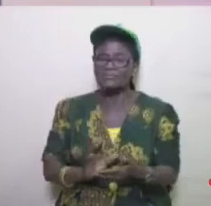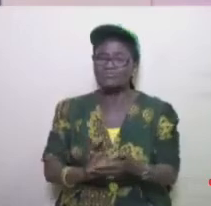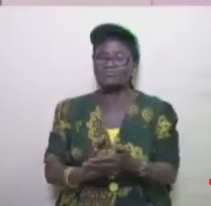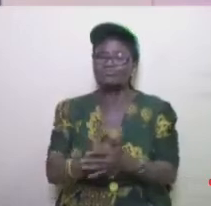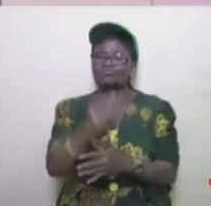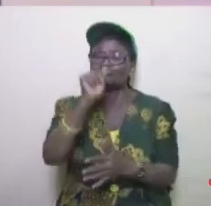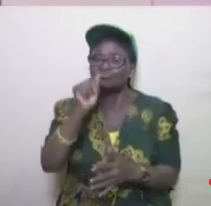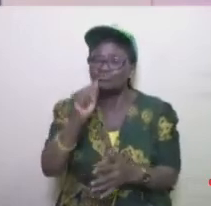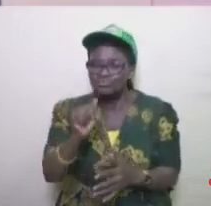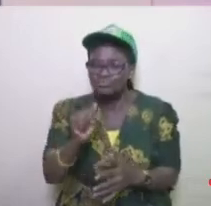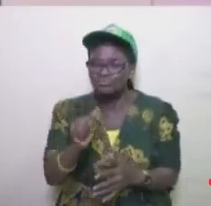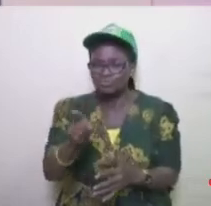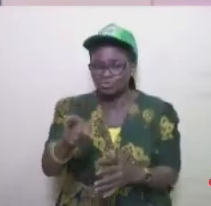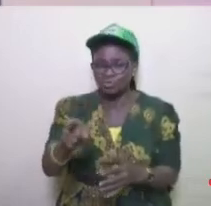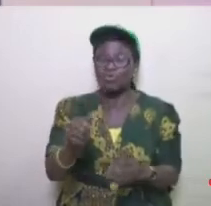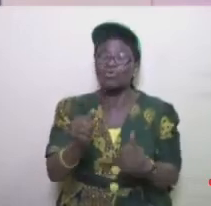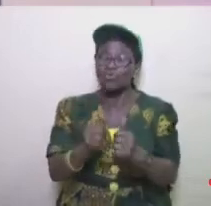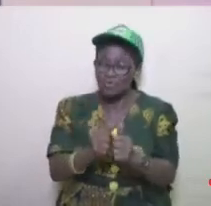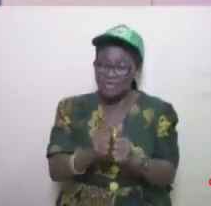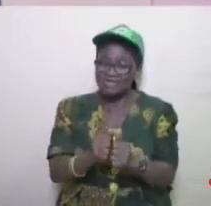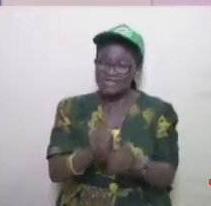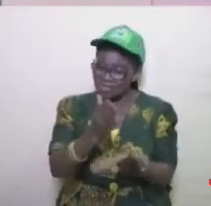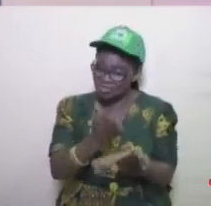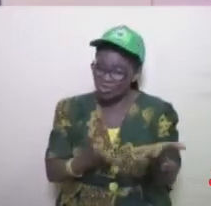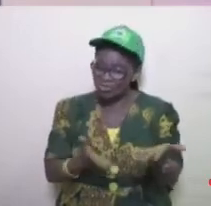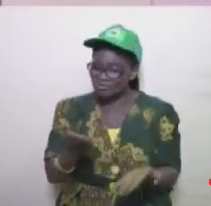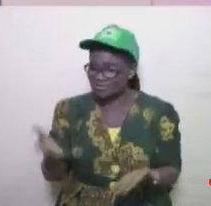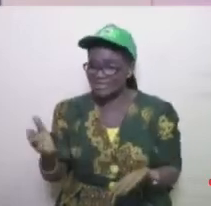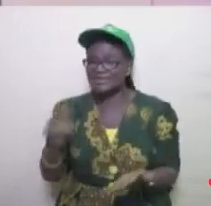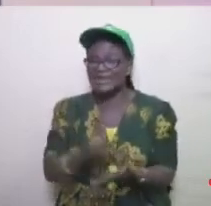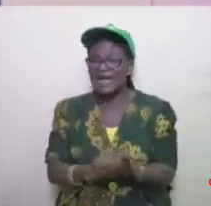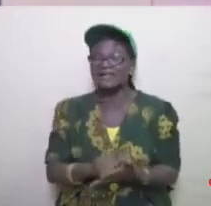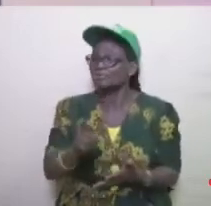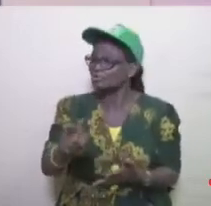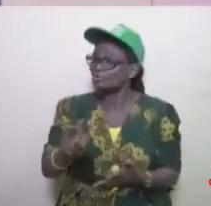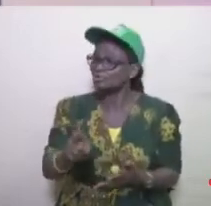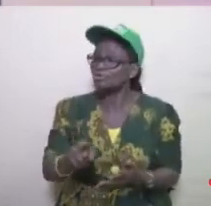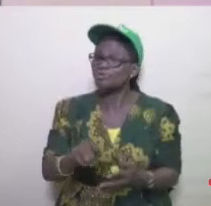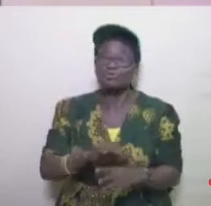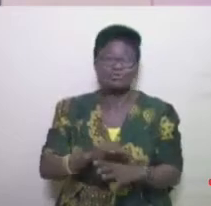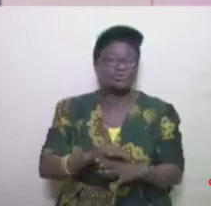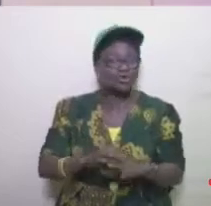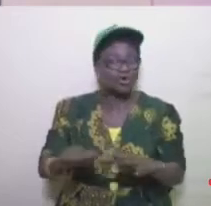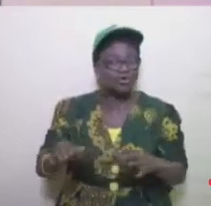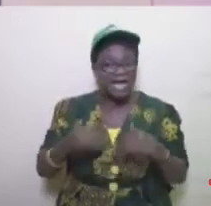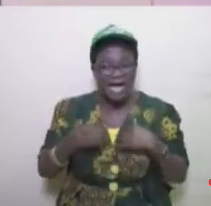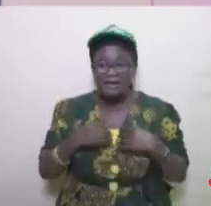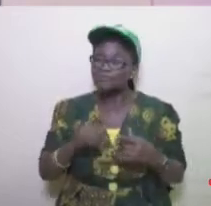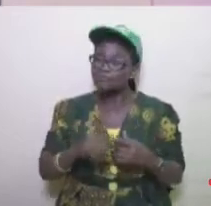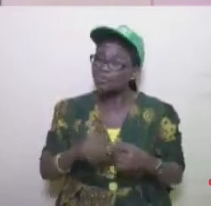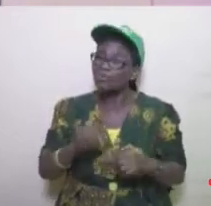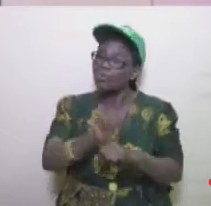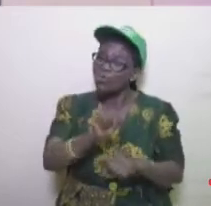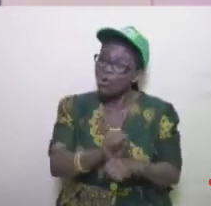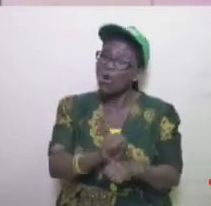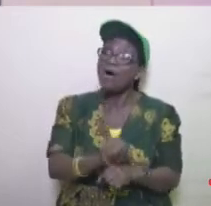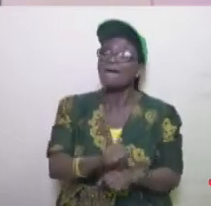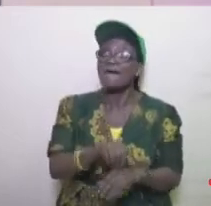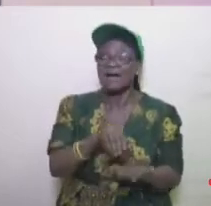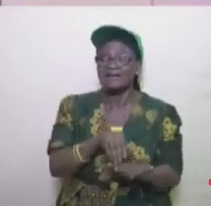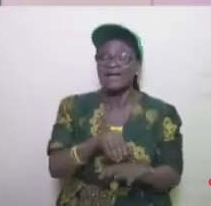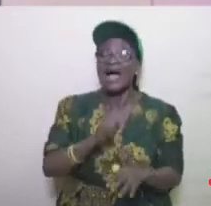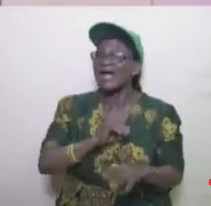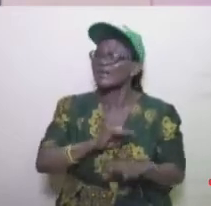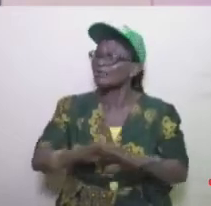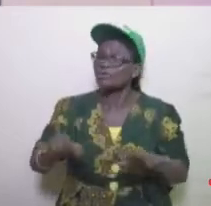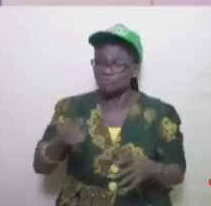with something that we don't need to work at? I'm not talking about your title, because there are